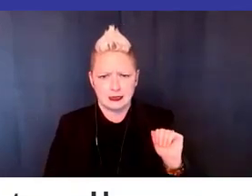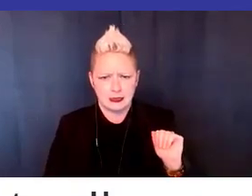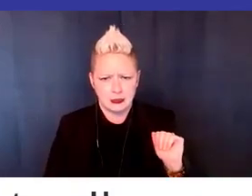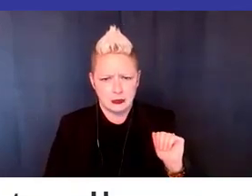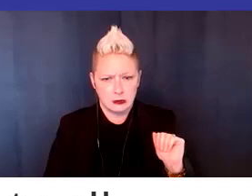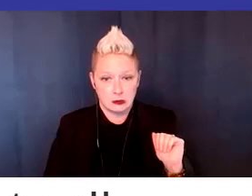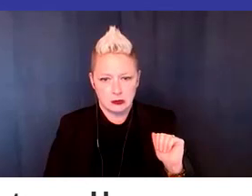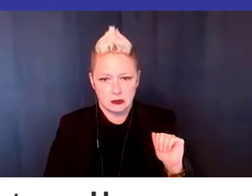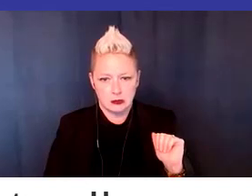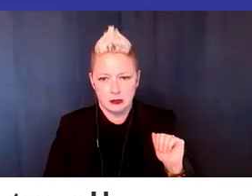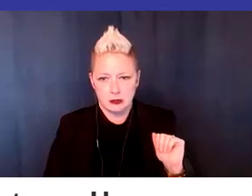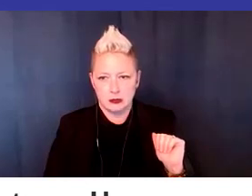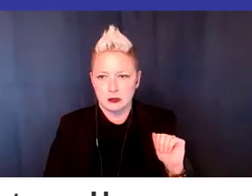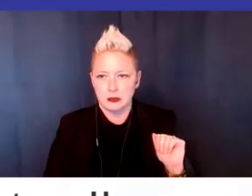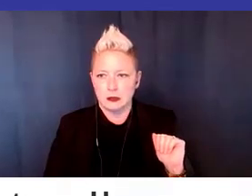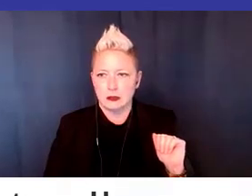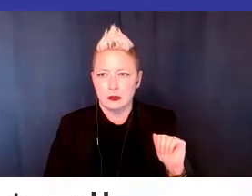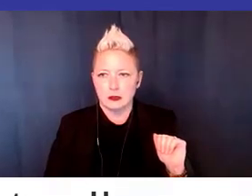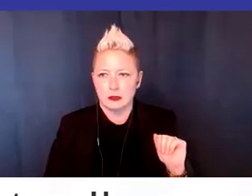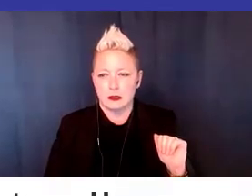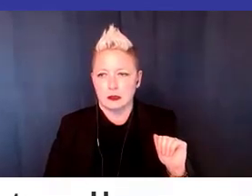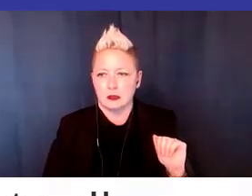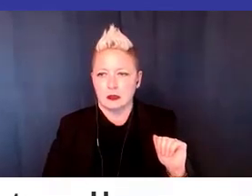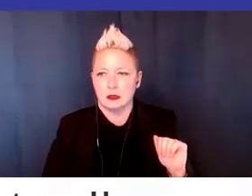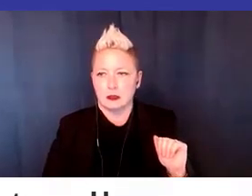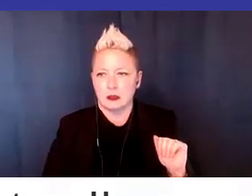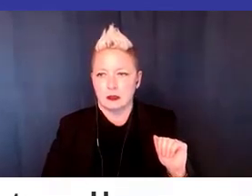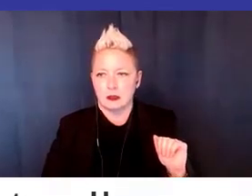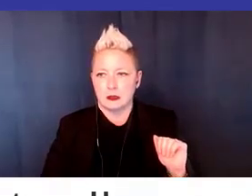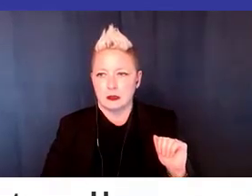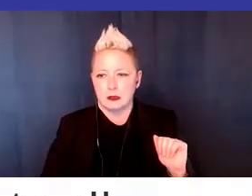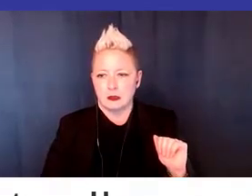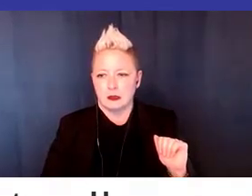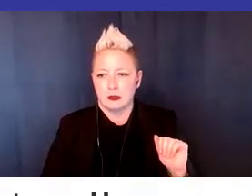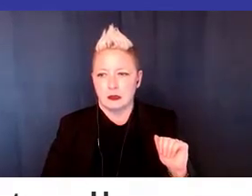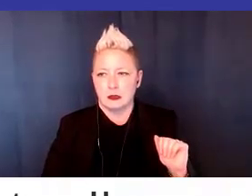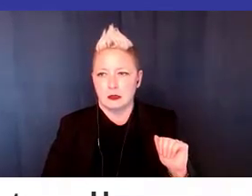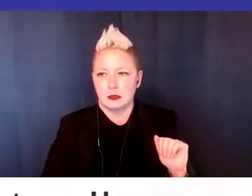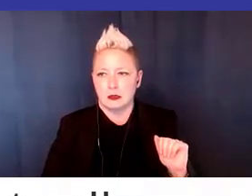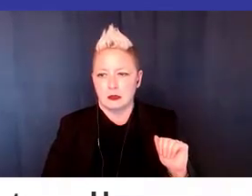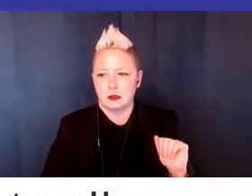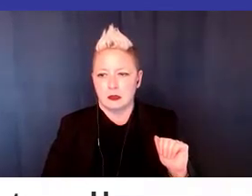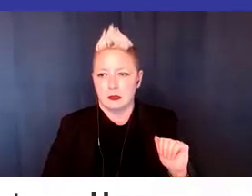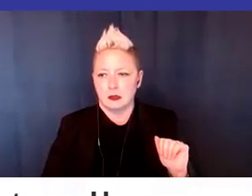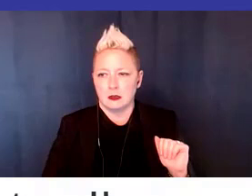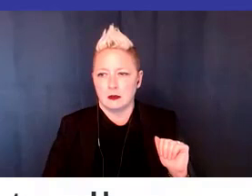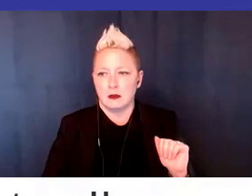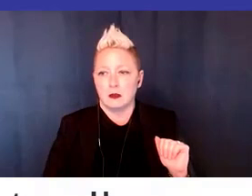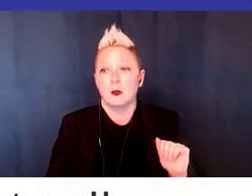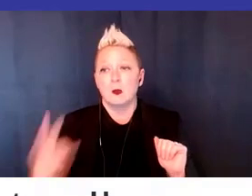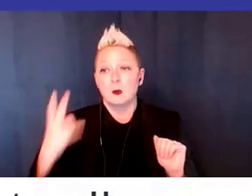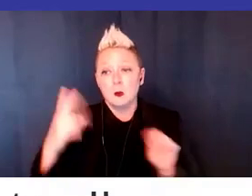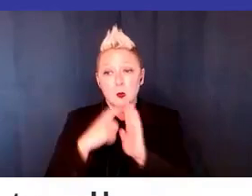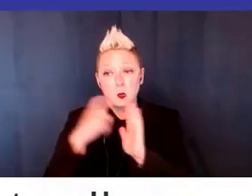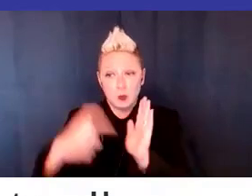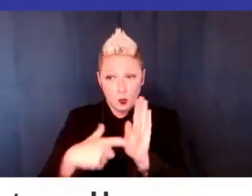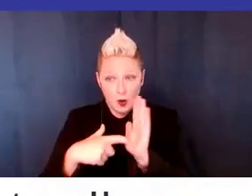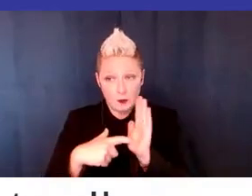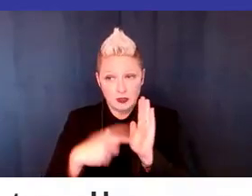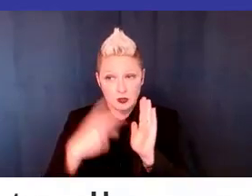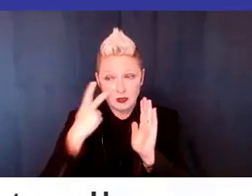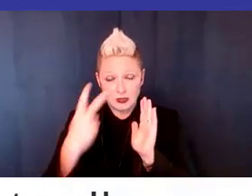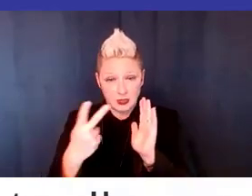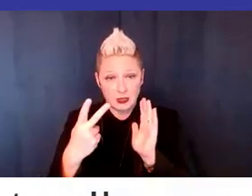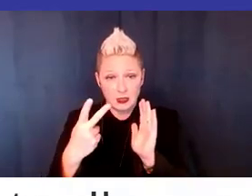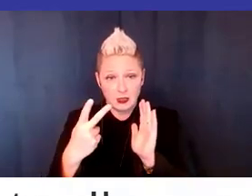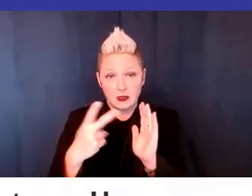turned around these. Let's see if I can get it back. Okay. So the two requirements that you see on the screen,